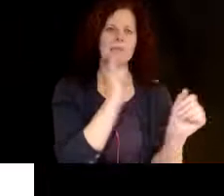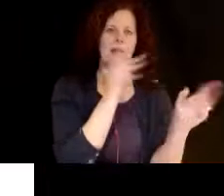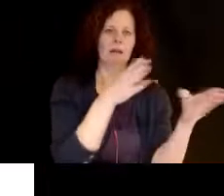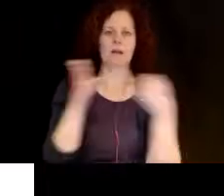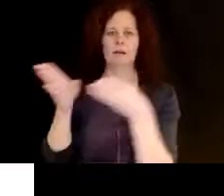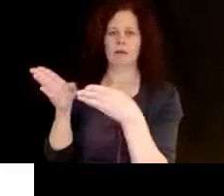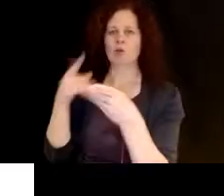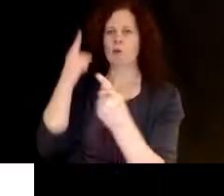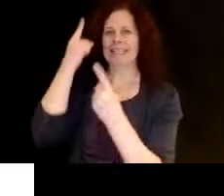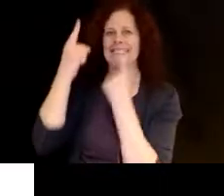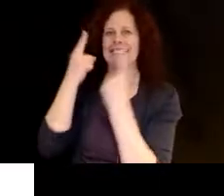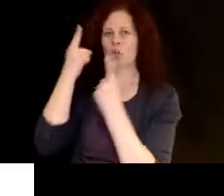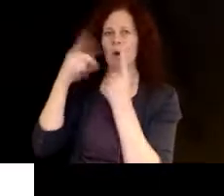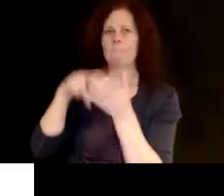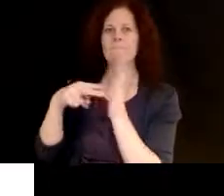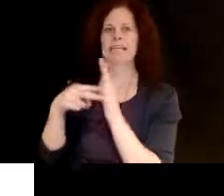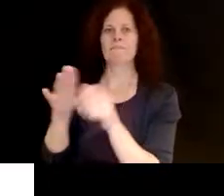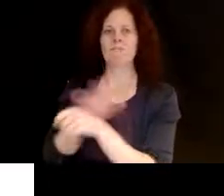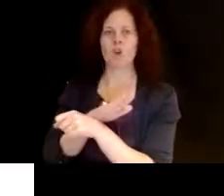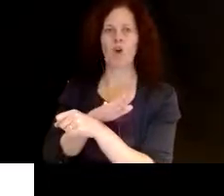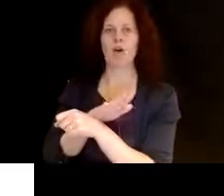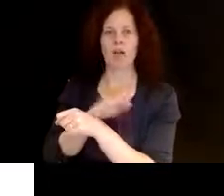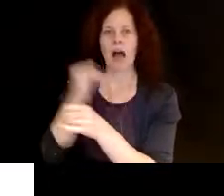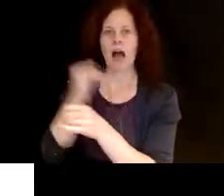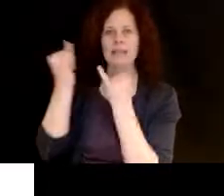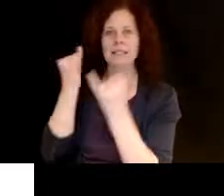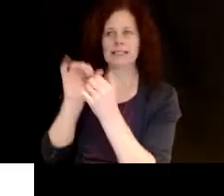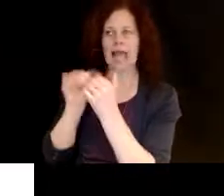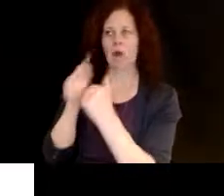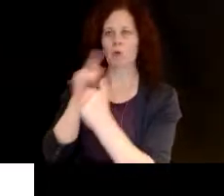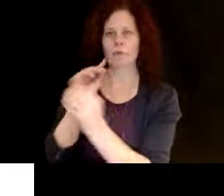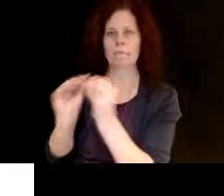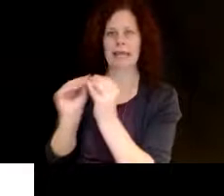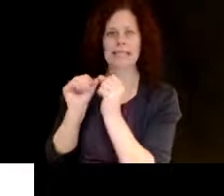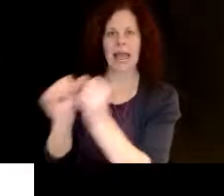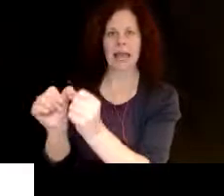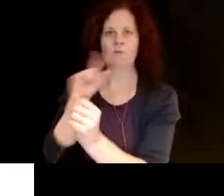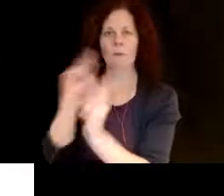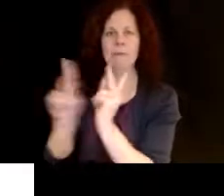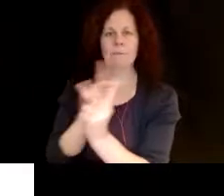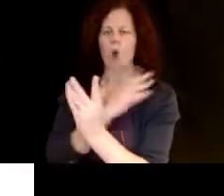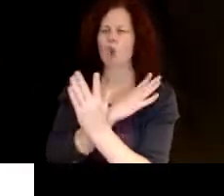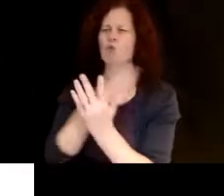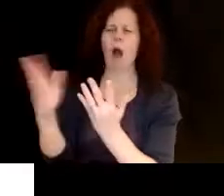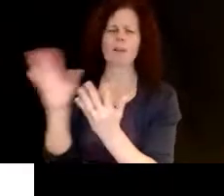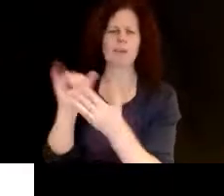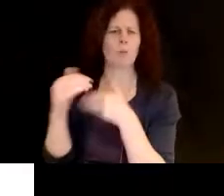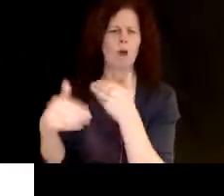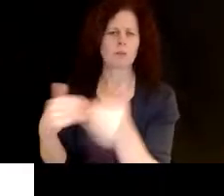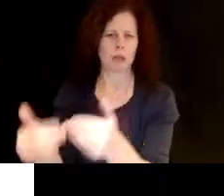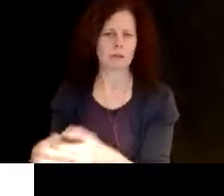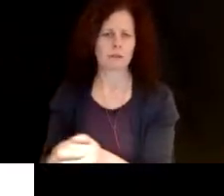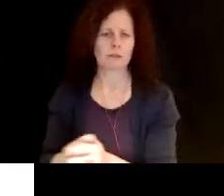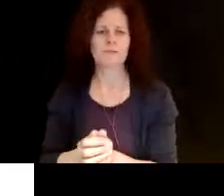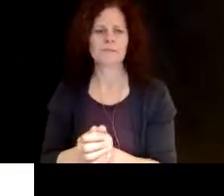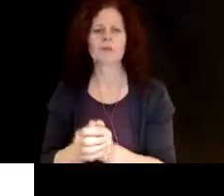across projects and throughout the planning process. And then we also had recommendations to encourage communities